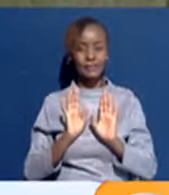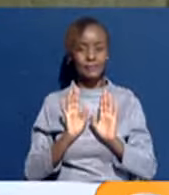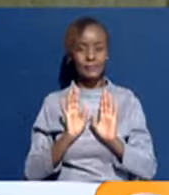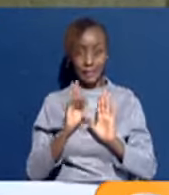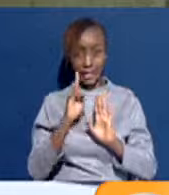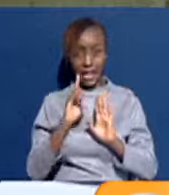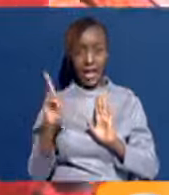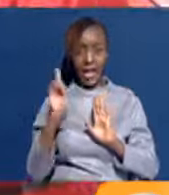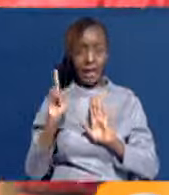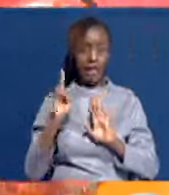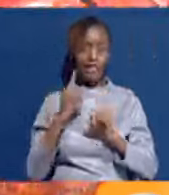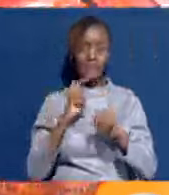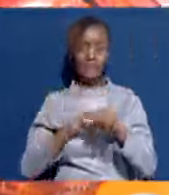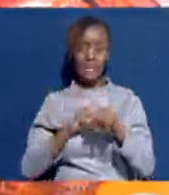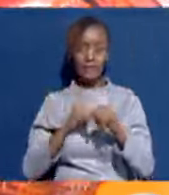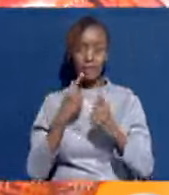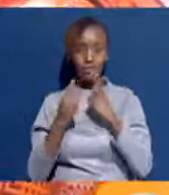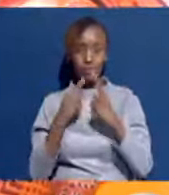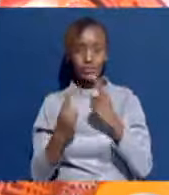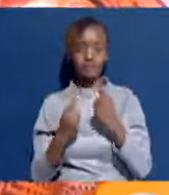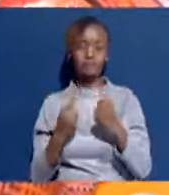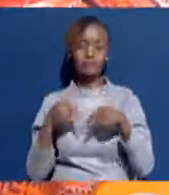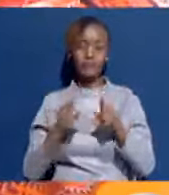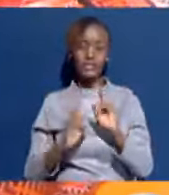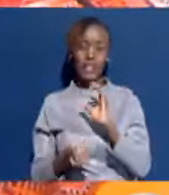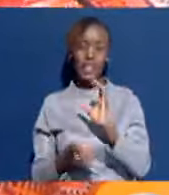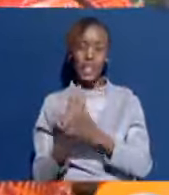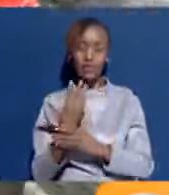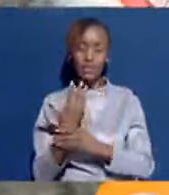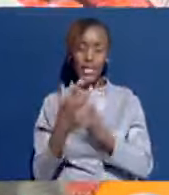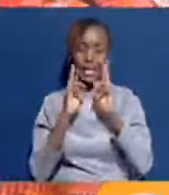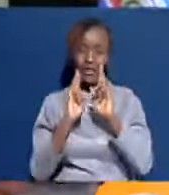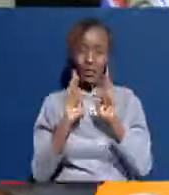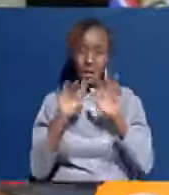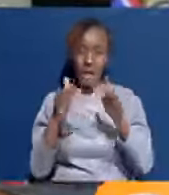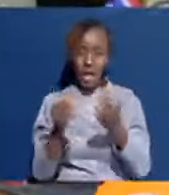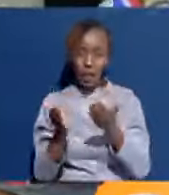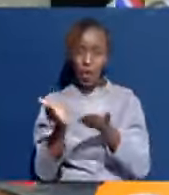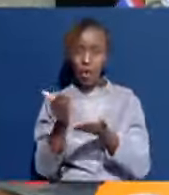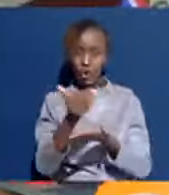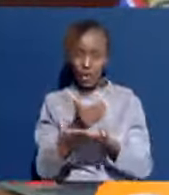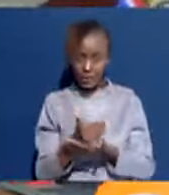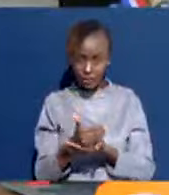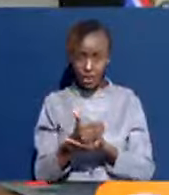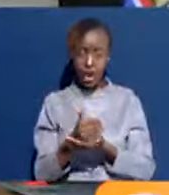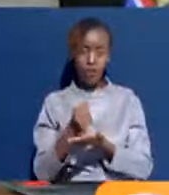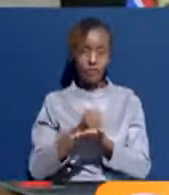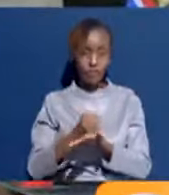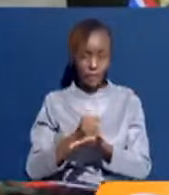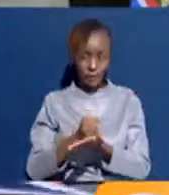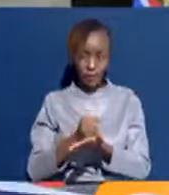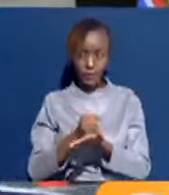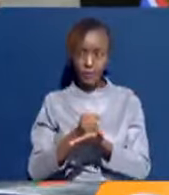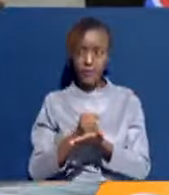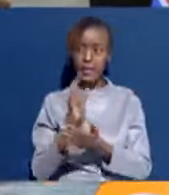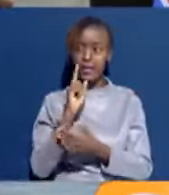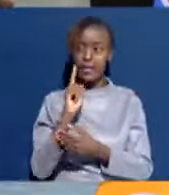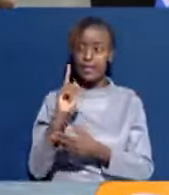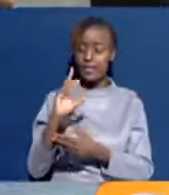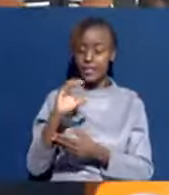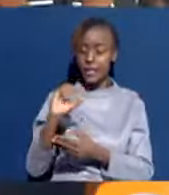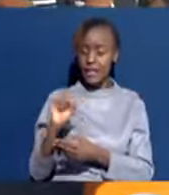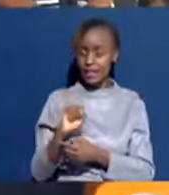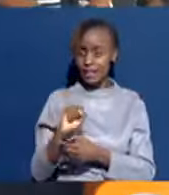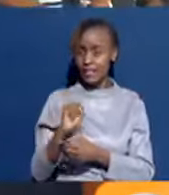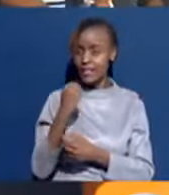Speaking when he launched the Rapid Results Initiative on the delivery and collection of passports, the Cabinet Secretary